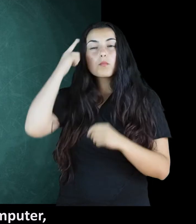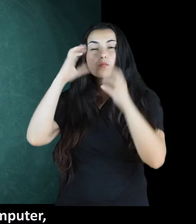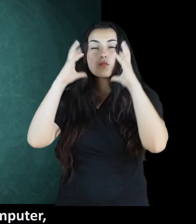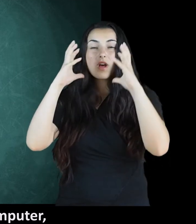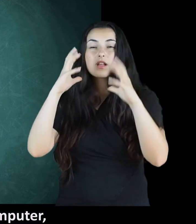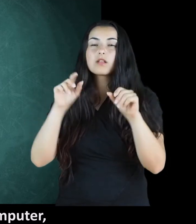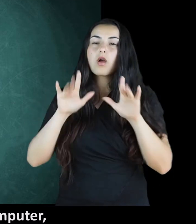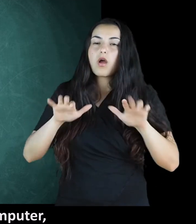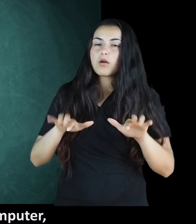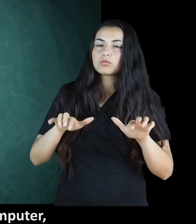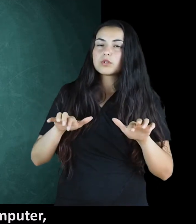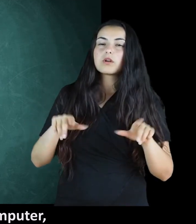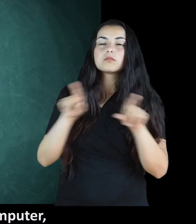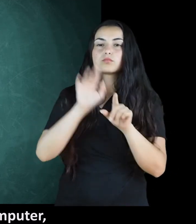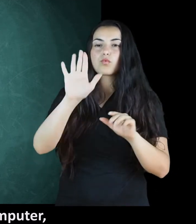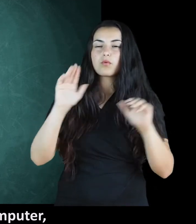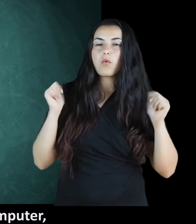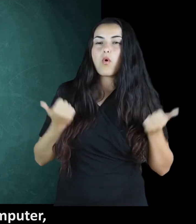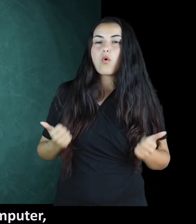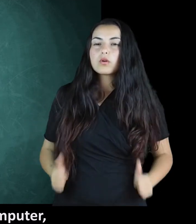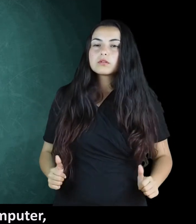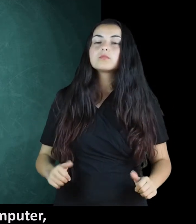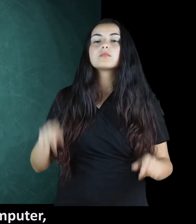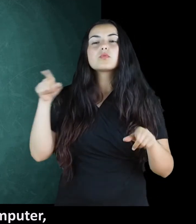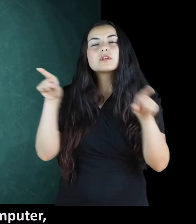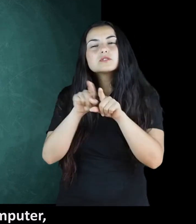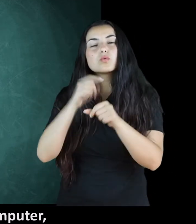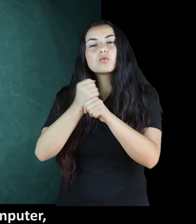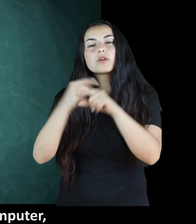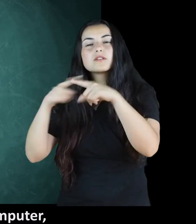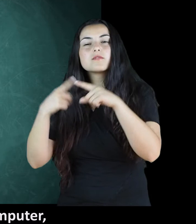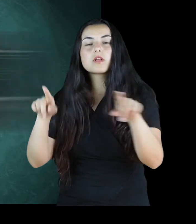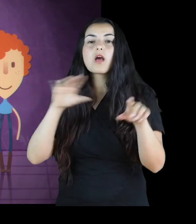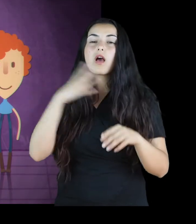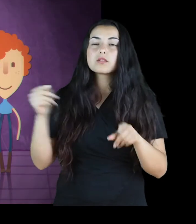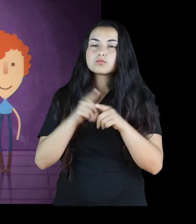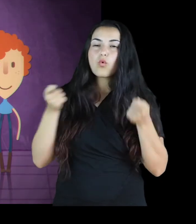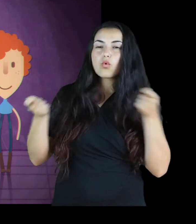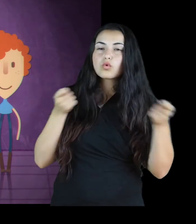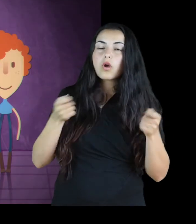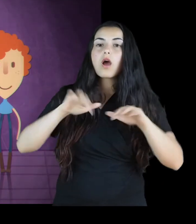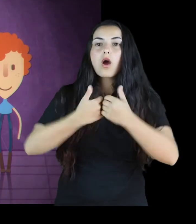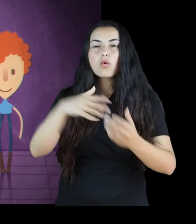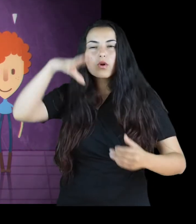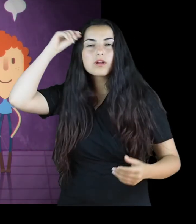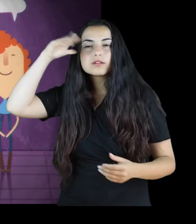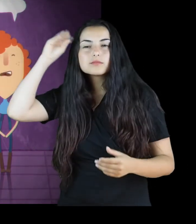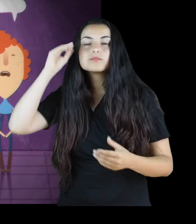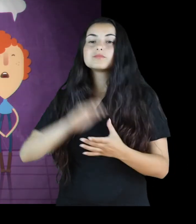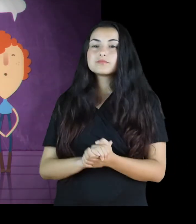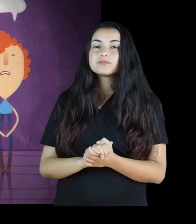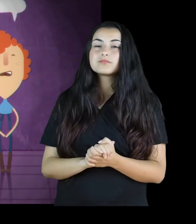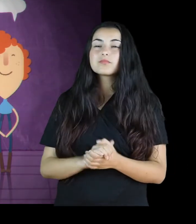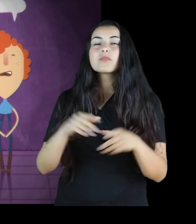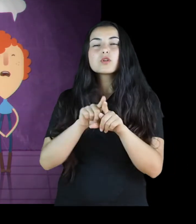is your body's computer. It works differently for all of us and controls how you learn. That's why we